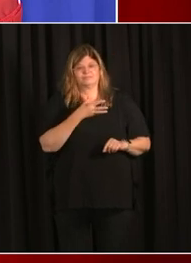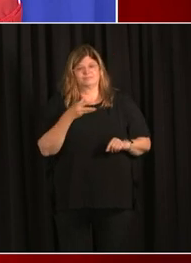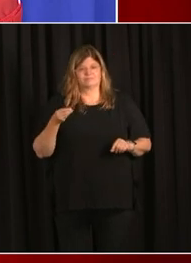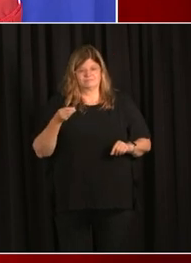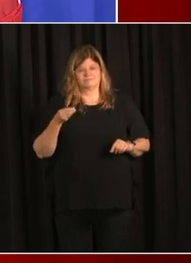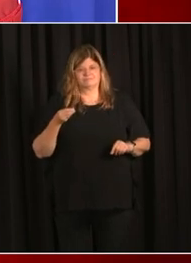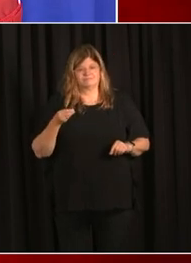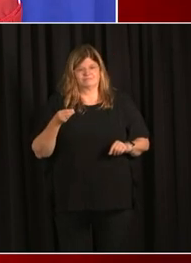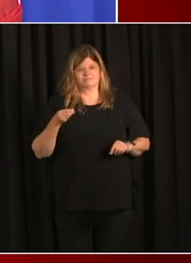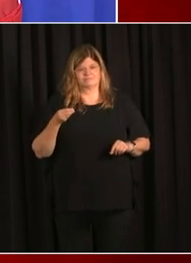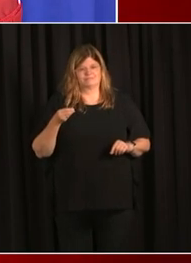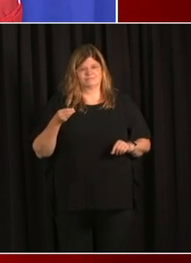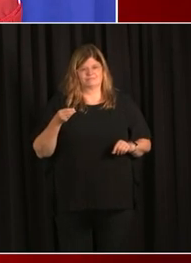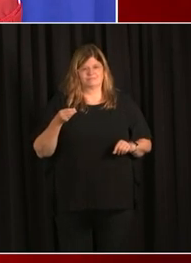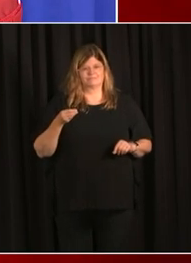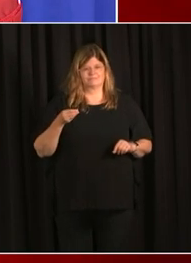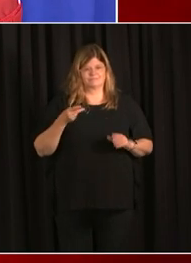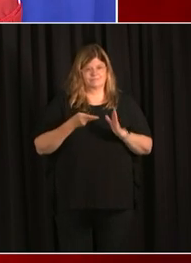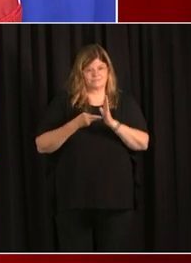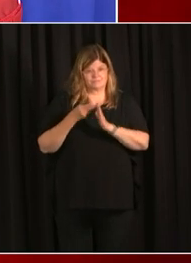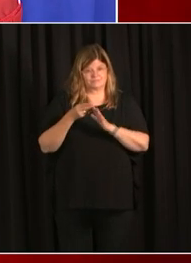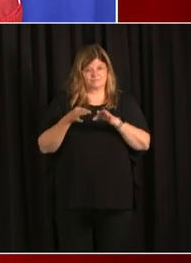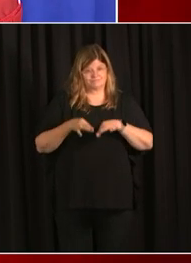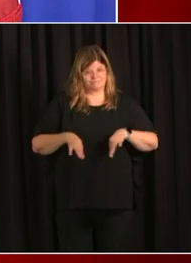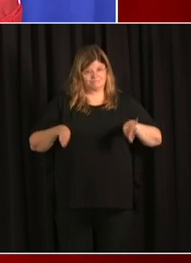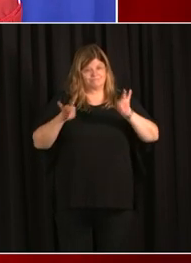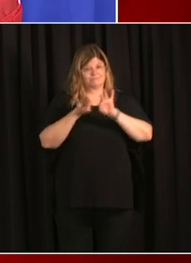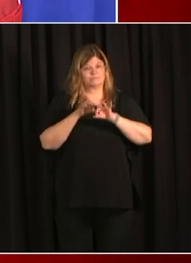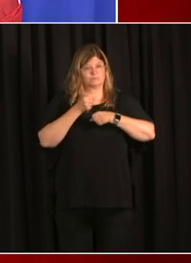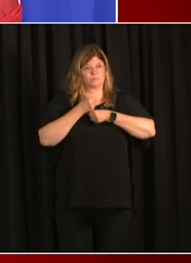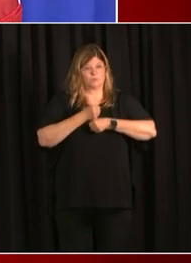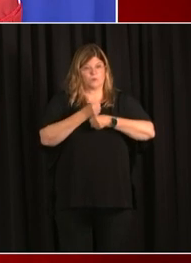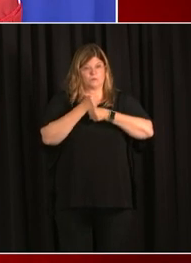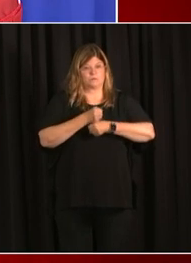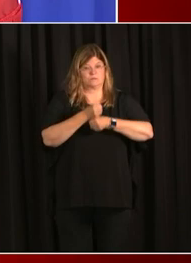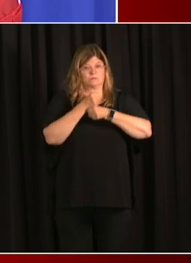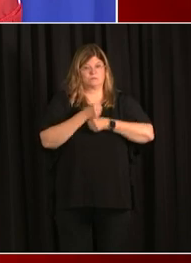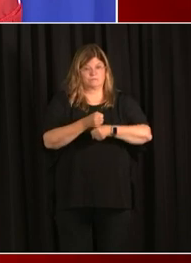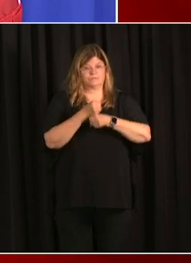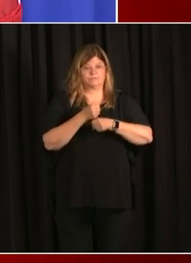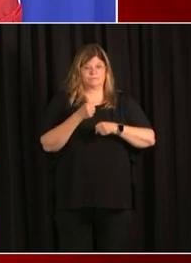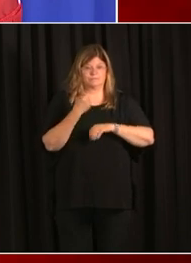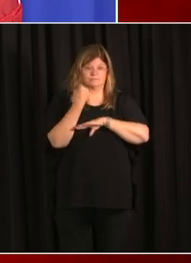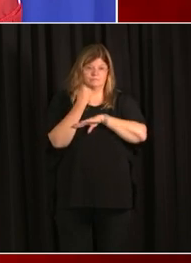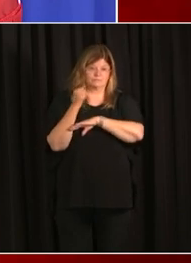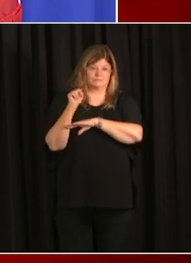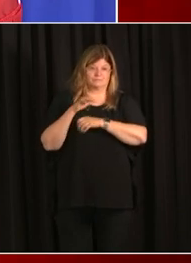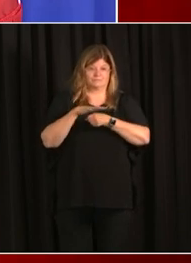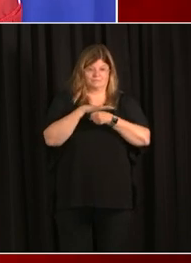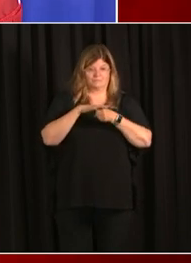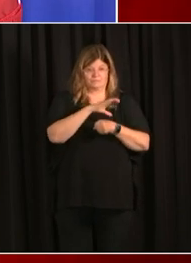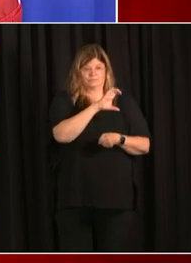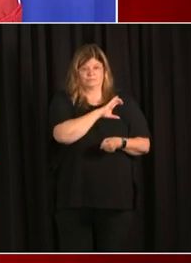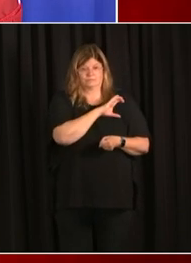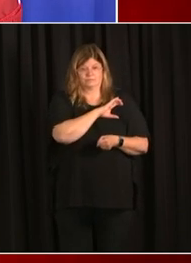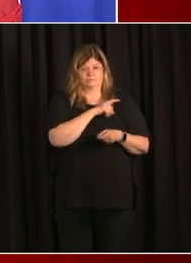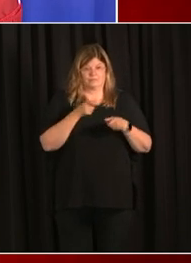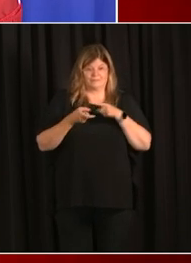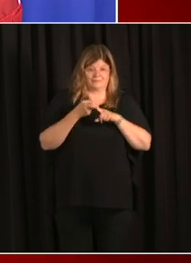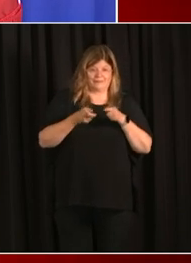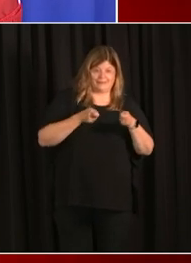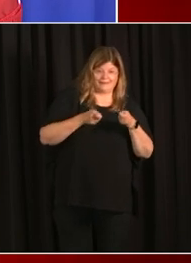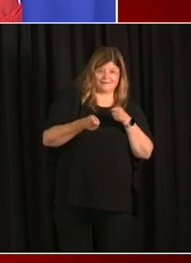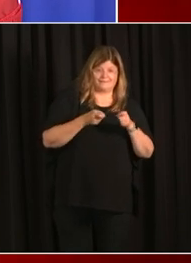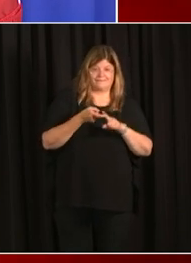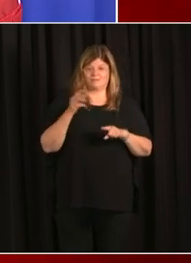and in making sure that protest and local police activity are handled by the Metropolitan